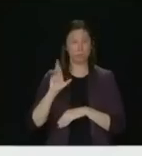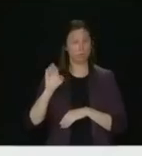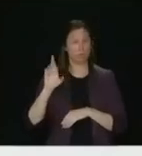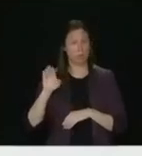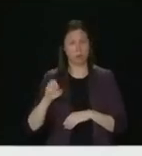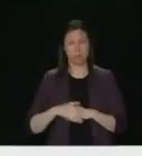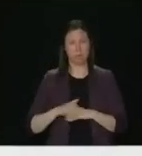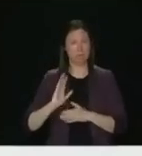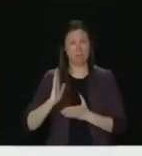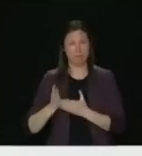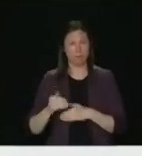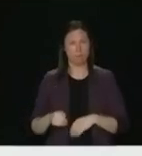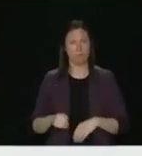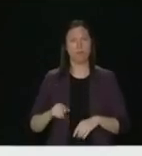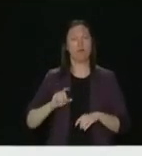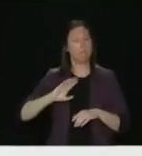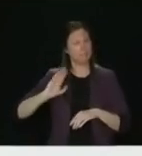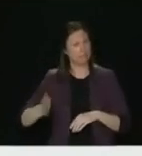a reason.